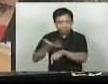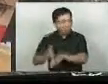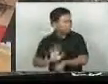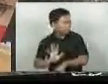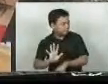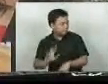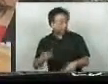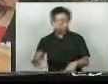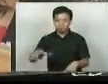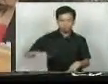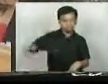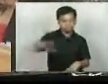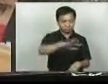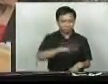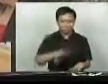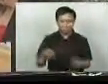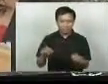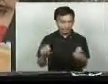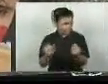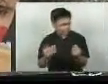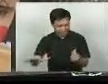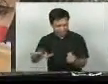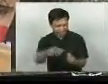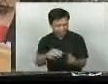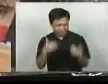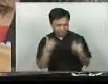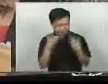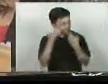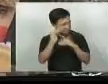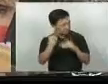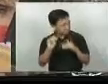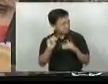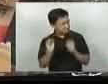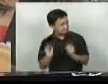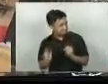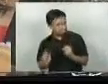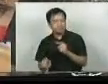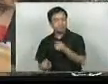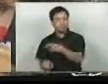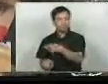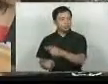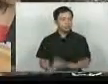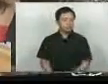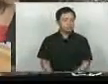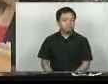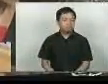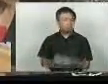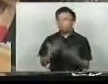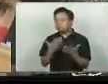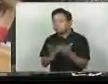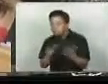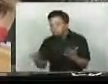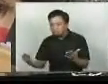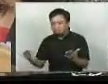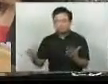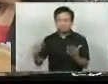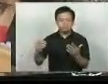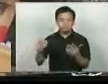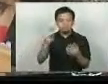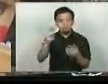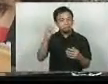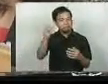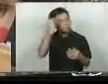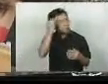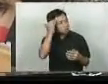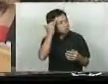have limited capacity, limited when it comes to limited resources, when it comes to knowledge,